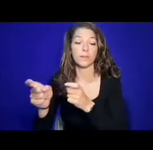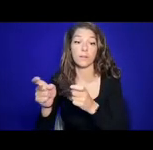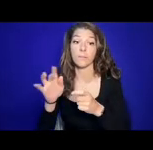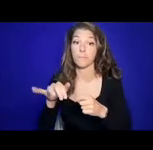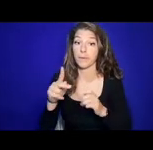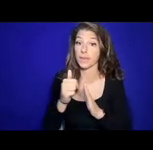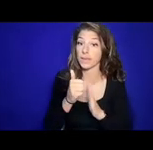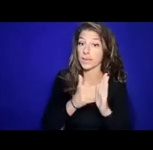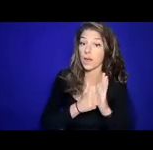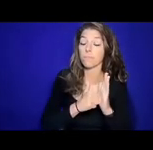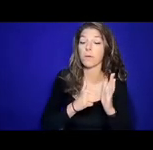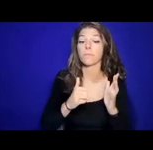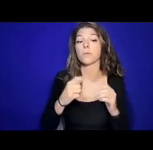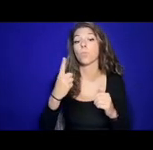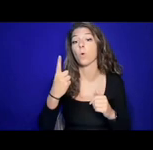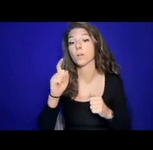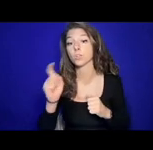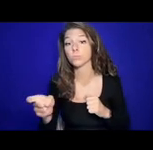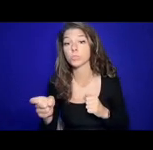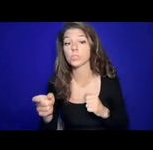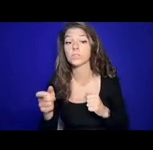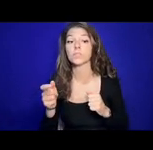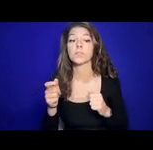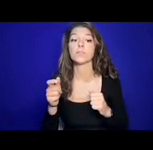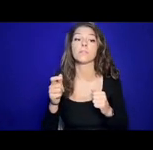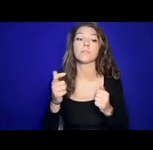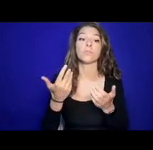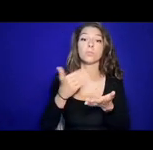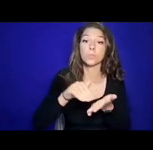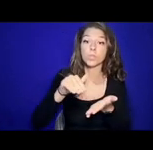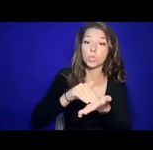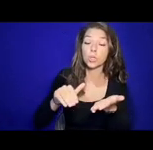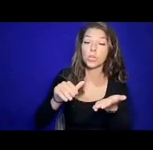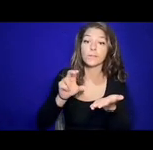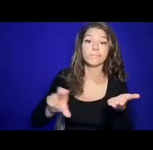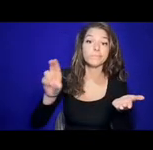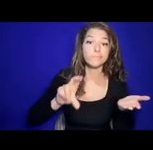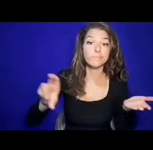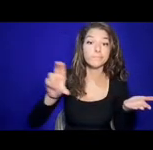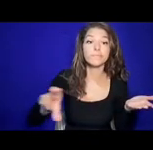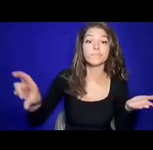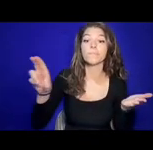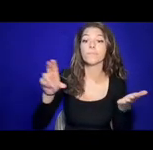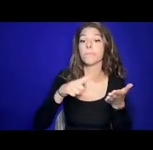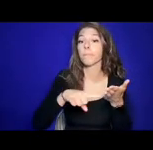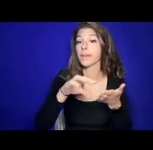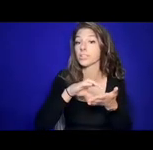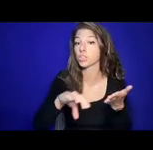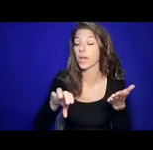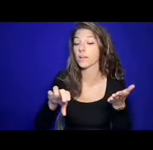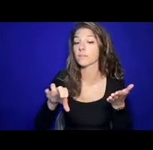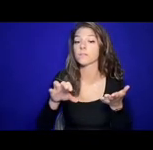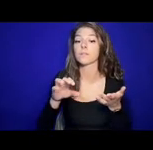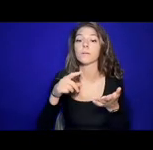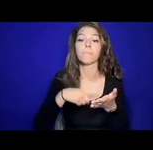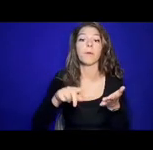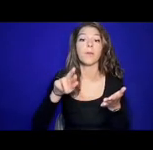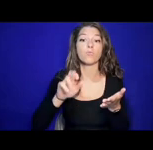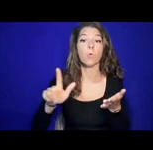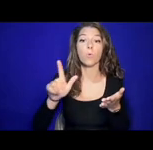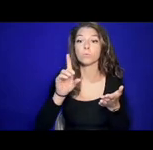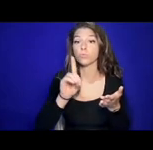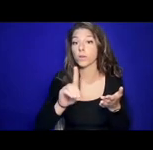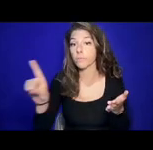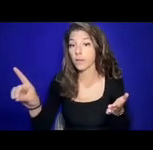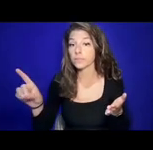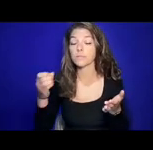account? So that could be a single contribution. It could be a reoccurring contribution via paycheck, through payroll direct